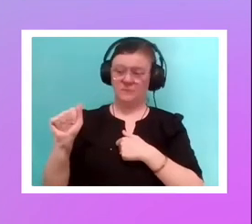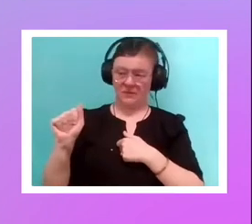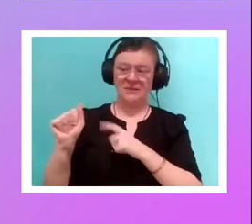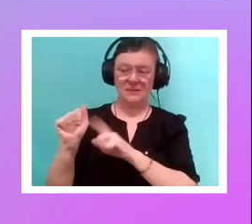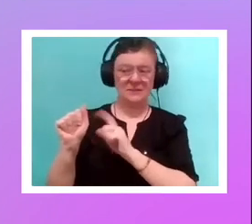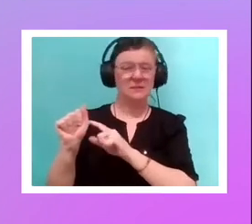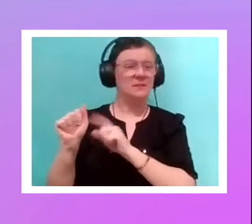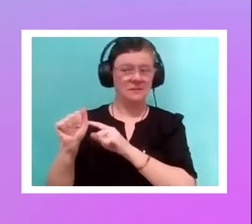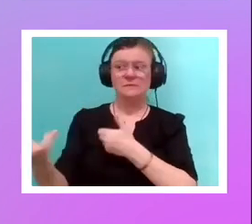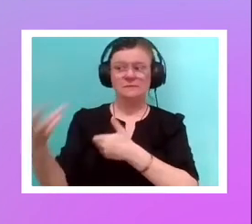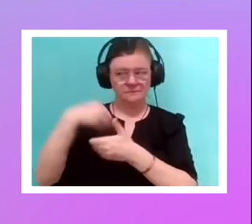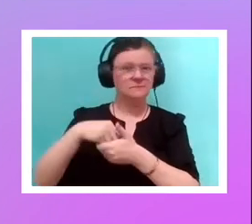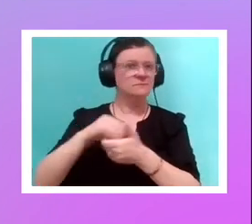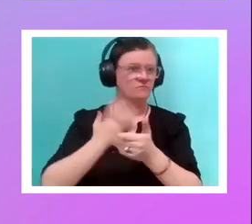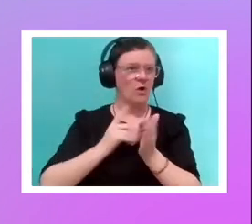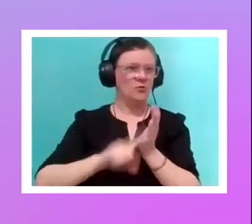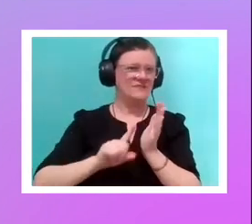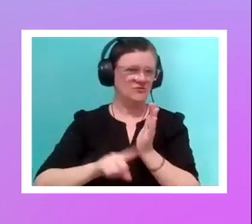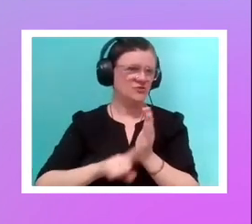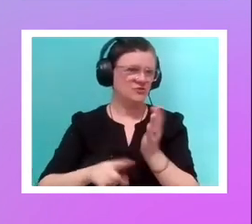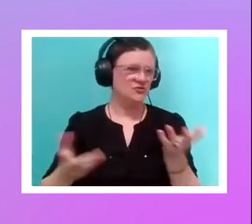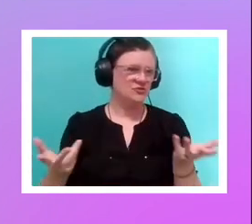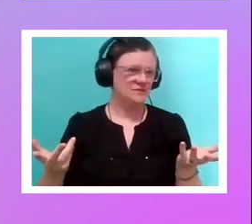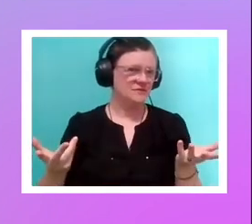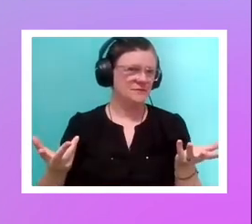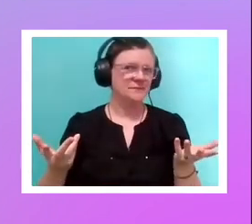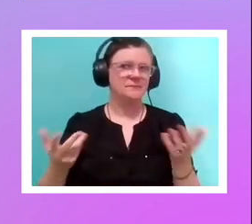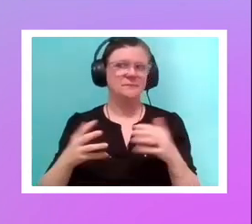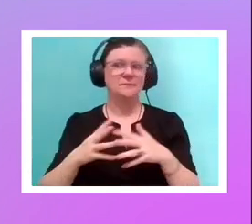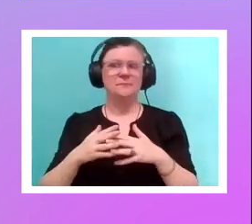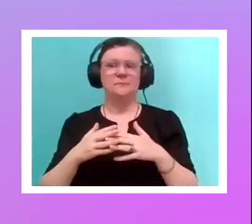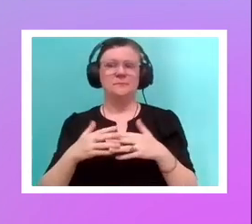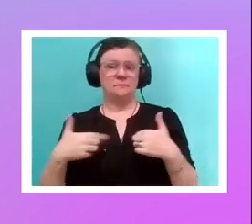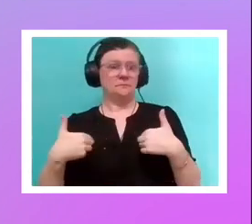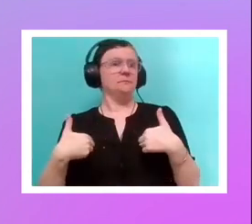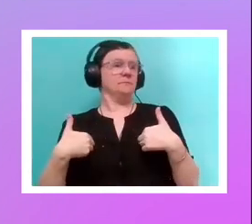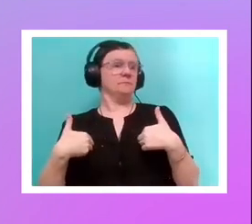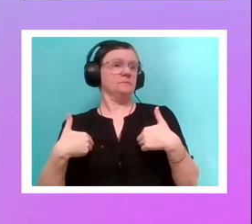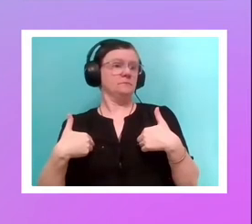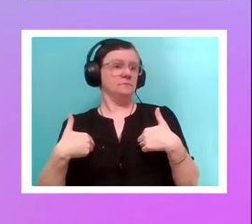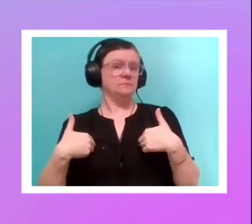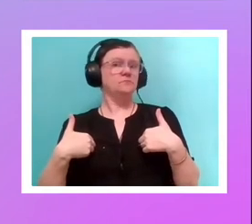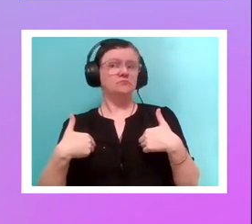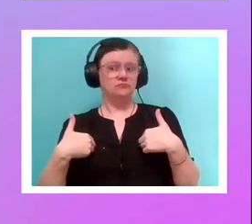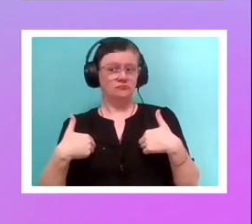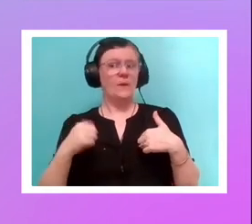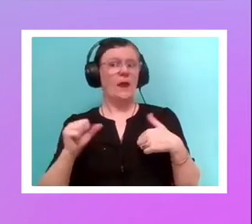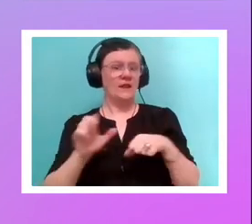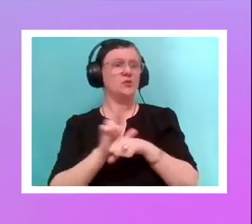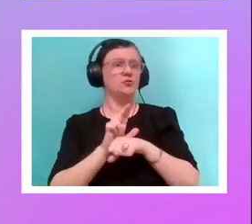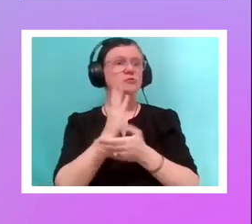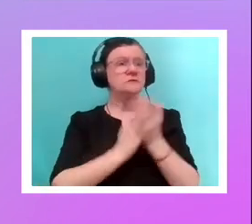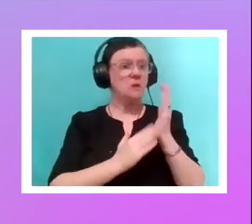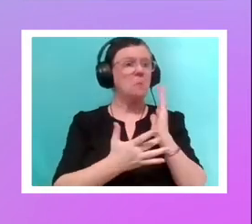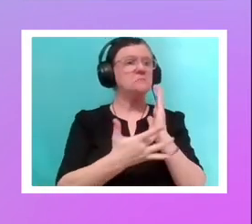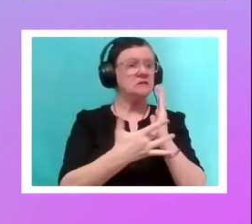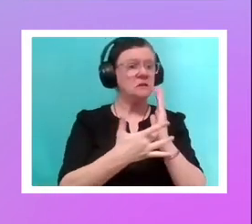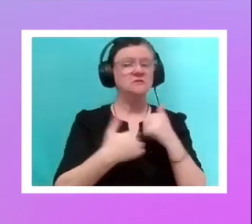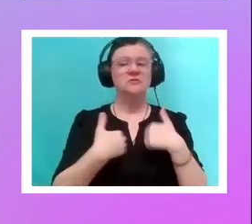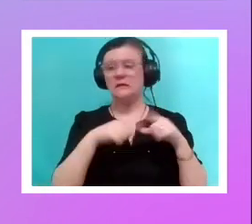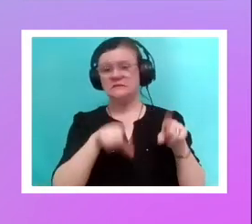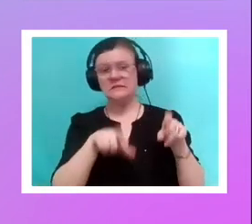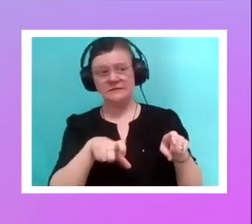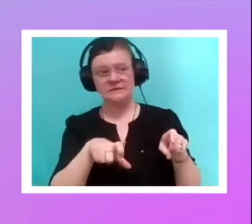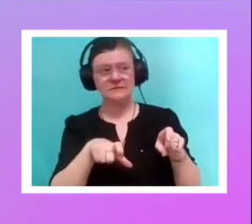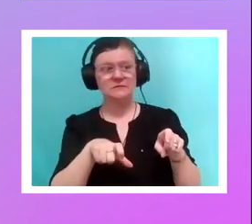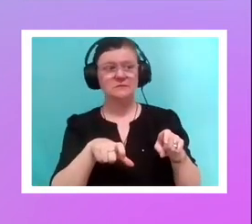disabled people in user research. I, for example, can demonstrate some assistive technologies and I can test with them, or I can